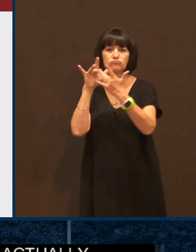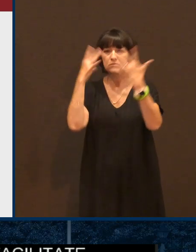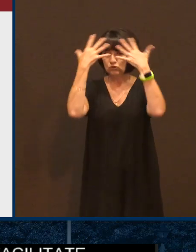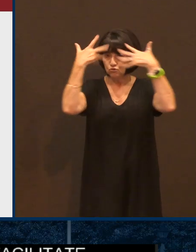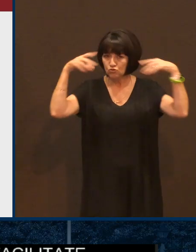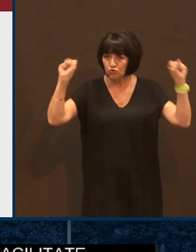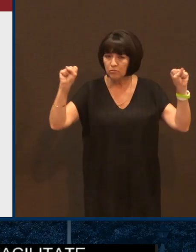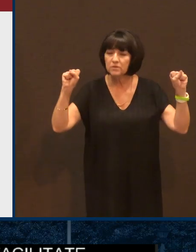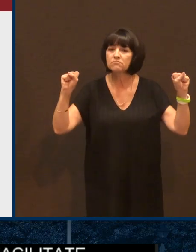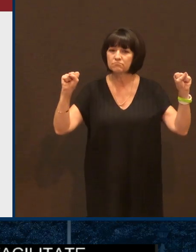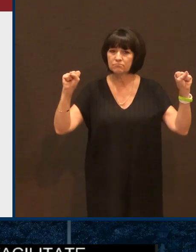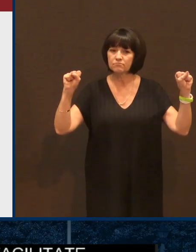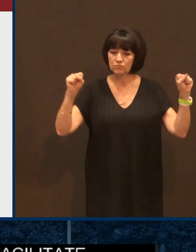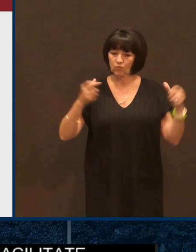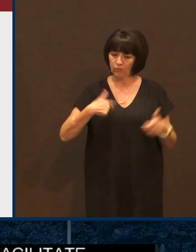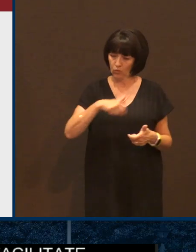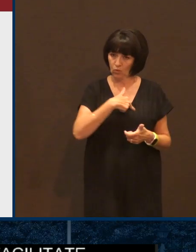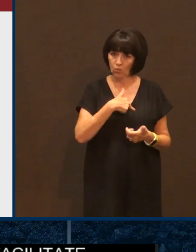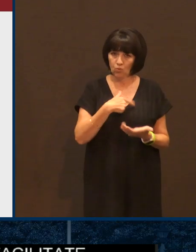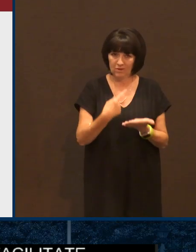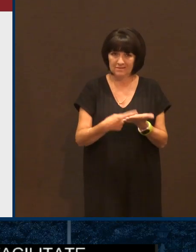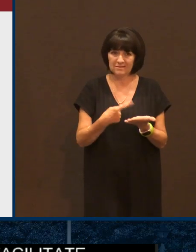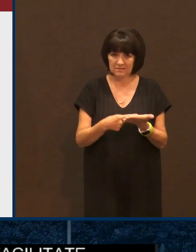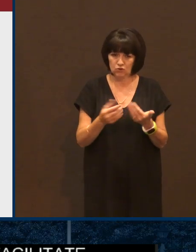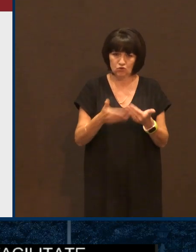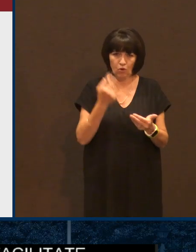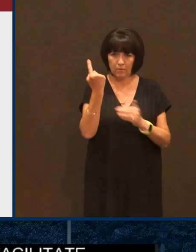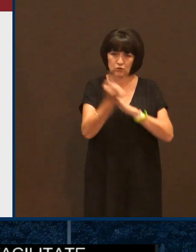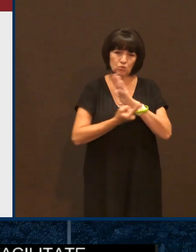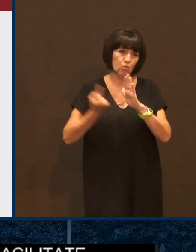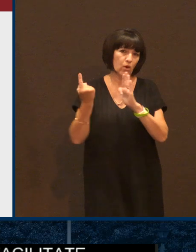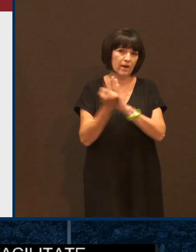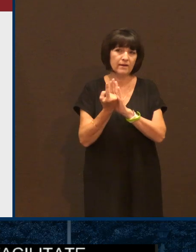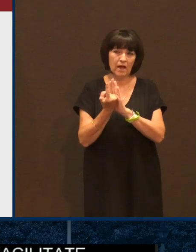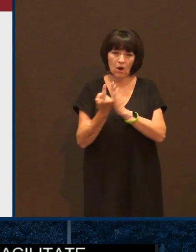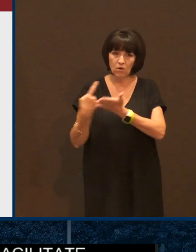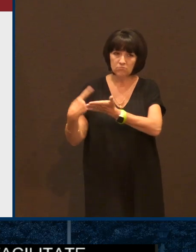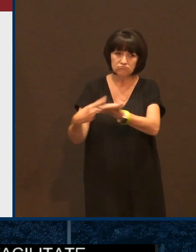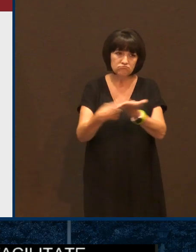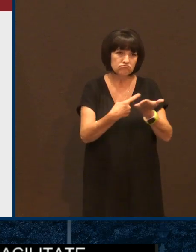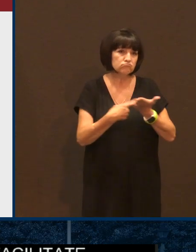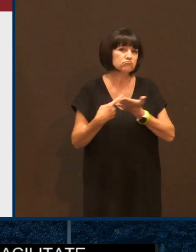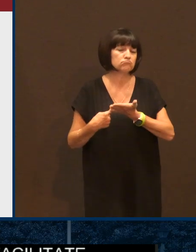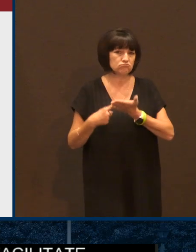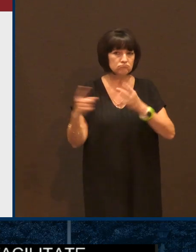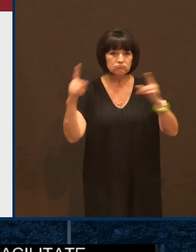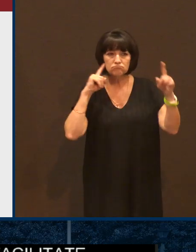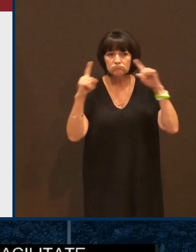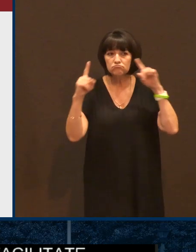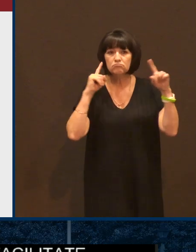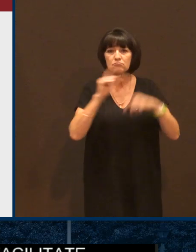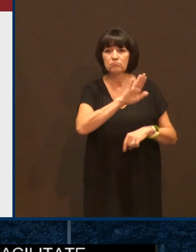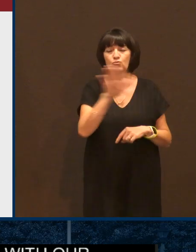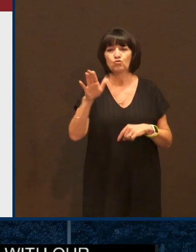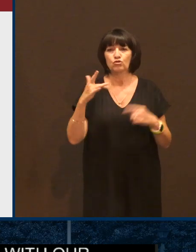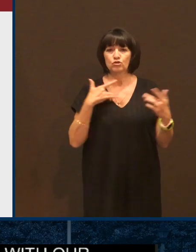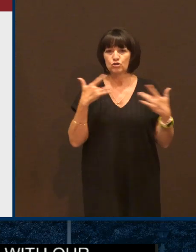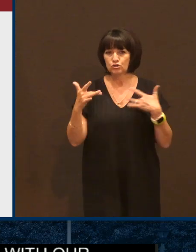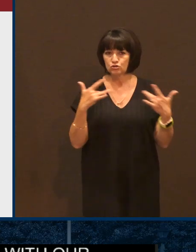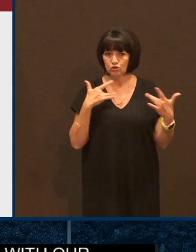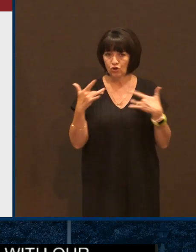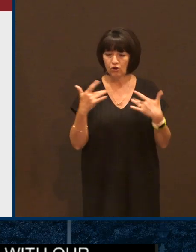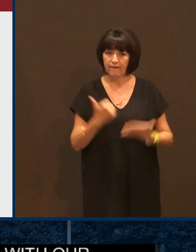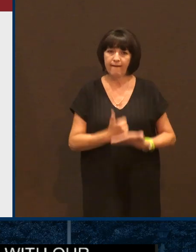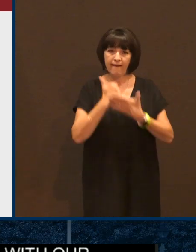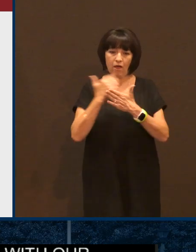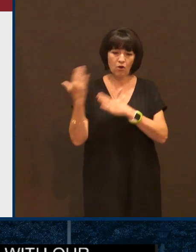late as this morning, we were on for almost an hour to listen to the concerns and help plan and deliberate